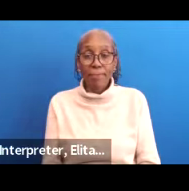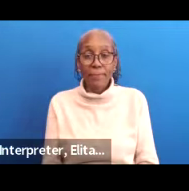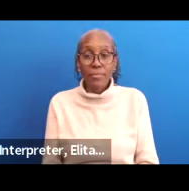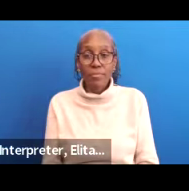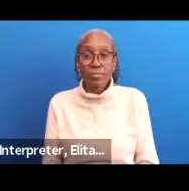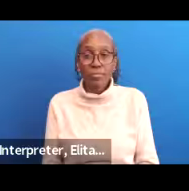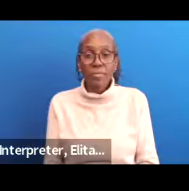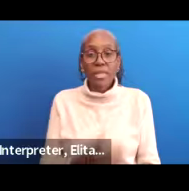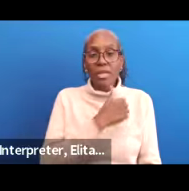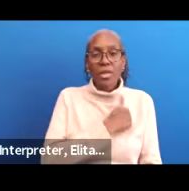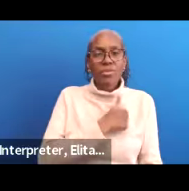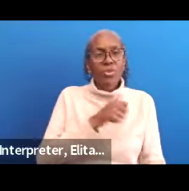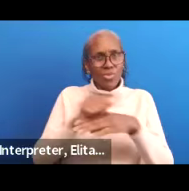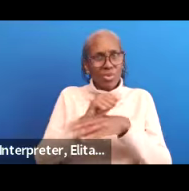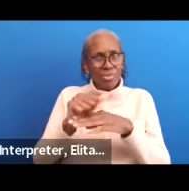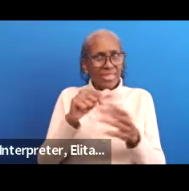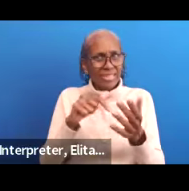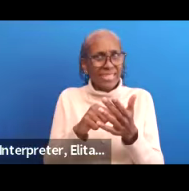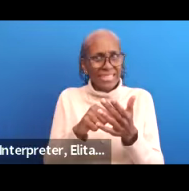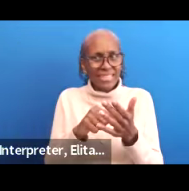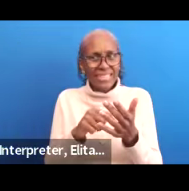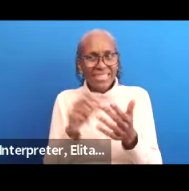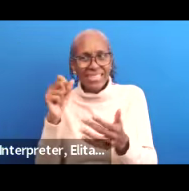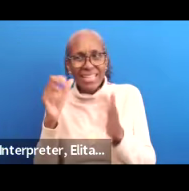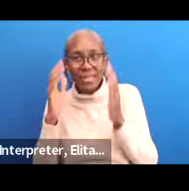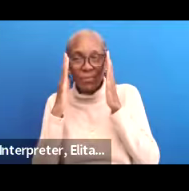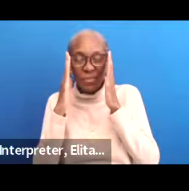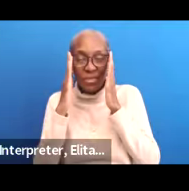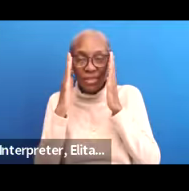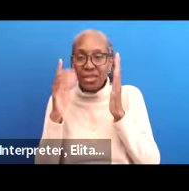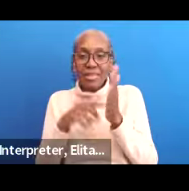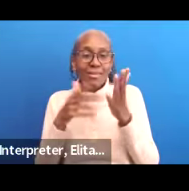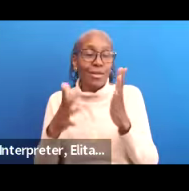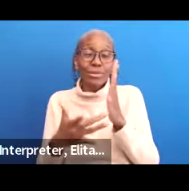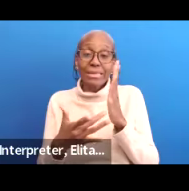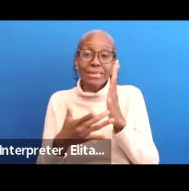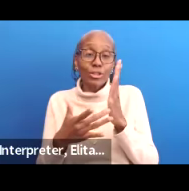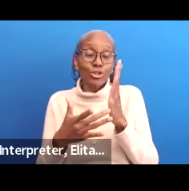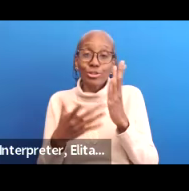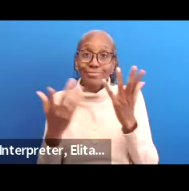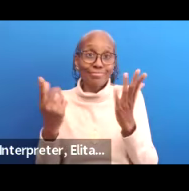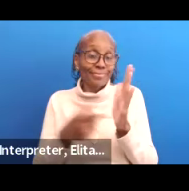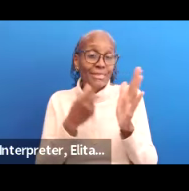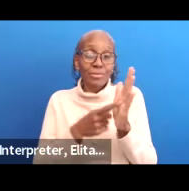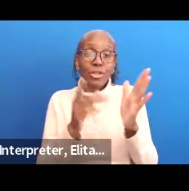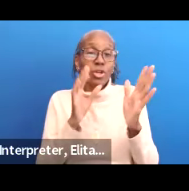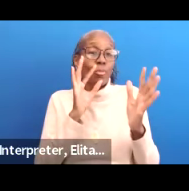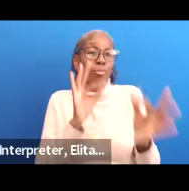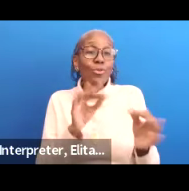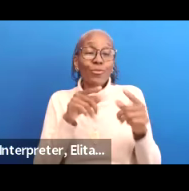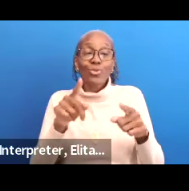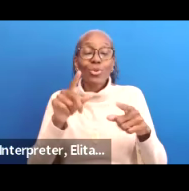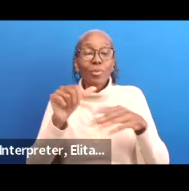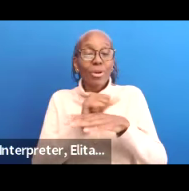So Oh, sorry. We practiced this. yeah, this is the way that technology goes. It worked perfectly in practice,